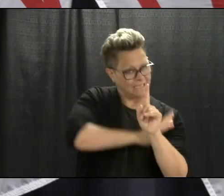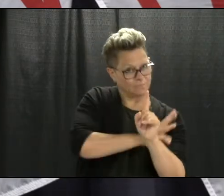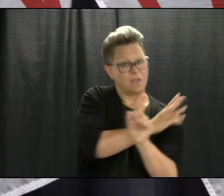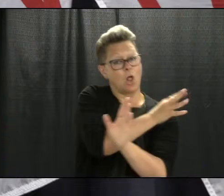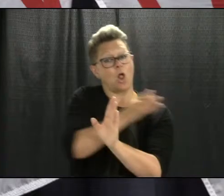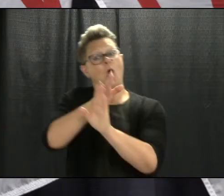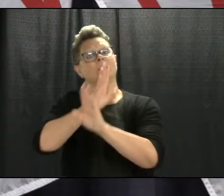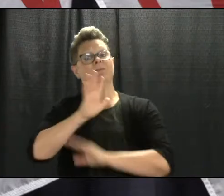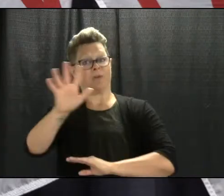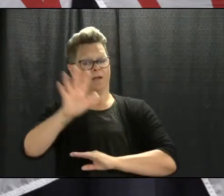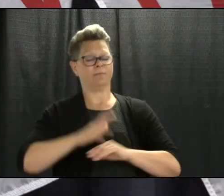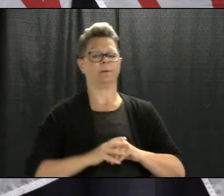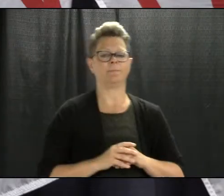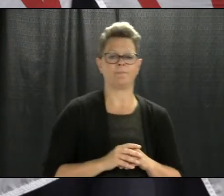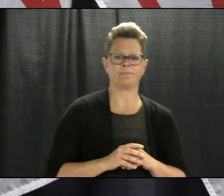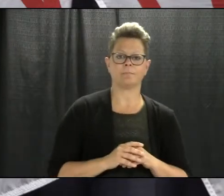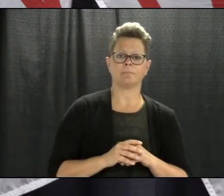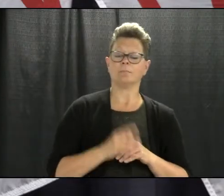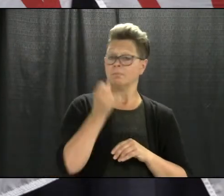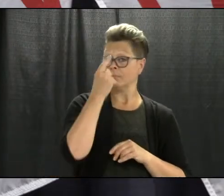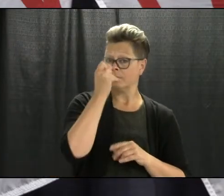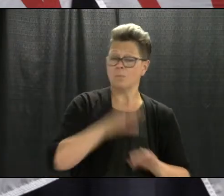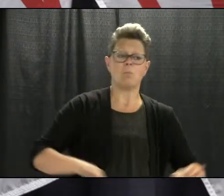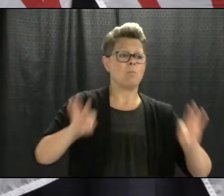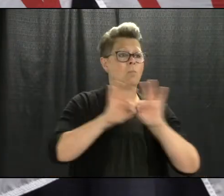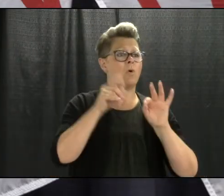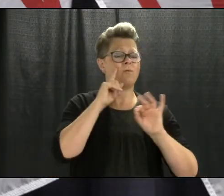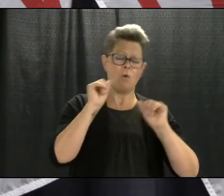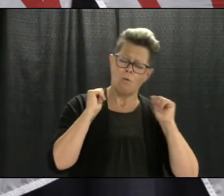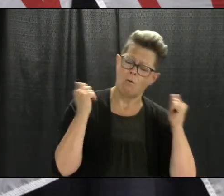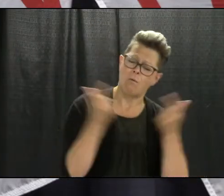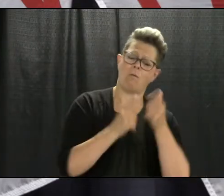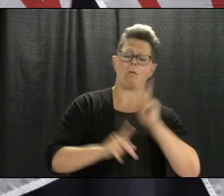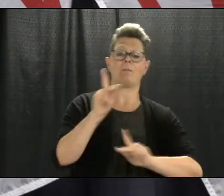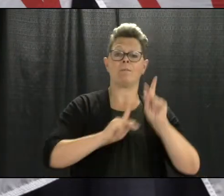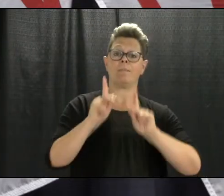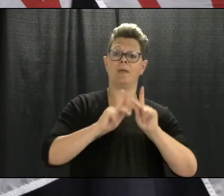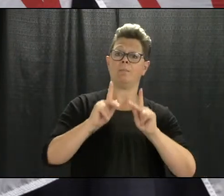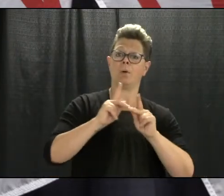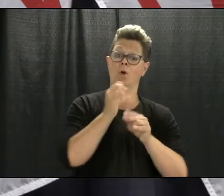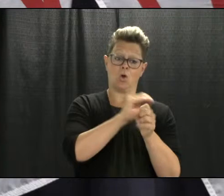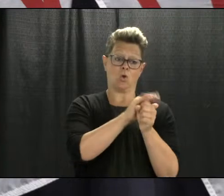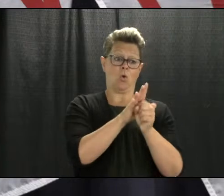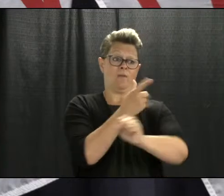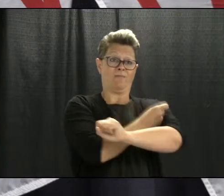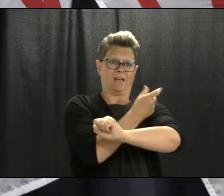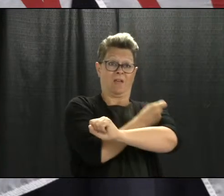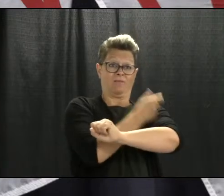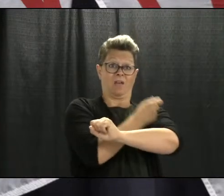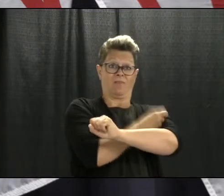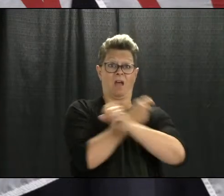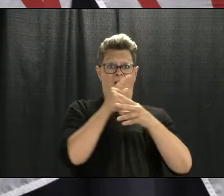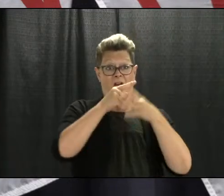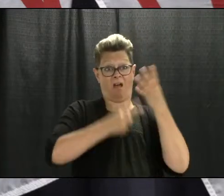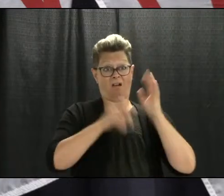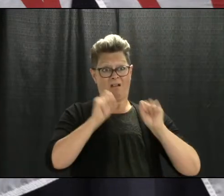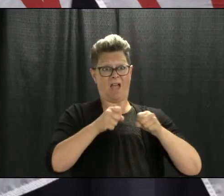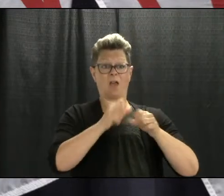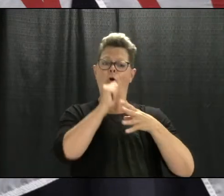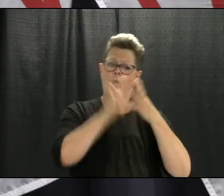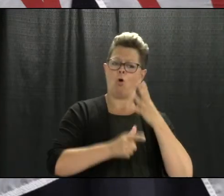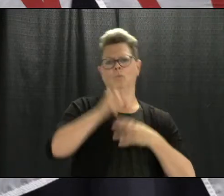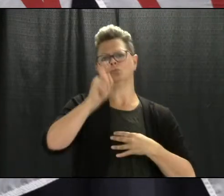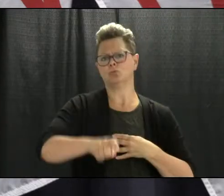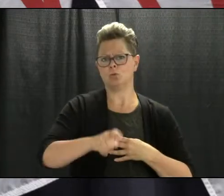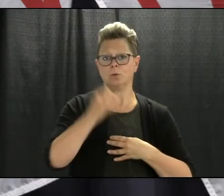to receive this vaccine. It is important for all people of all ages to get every COVID-19 vaccine dose that you are eligible for, even if you've